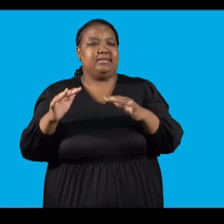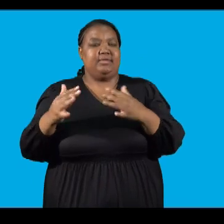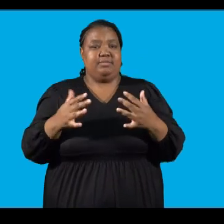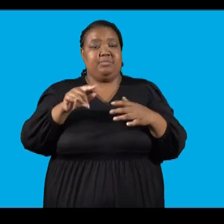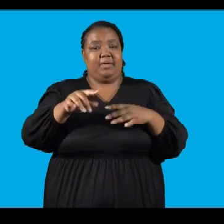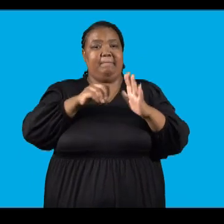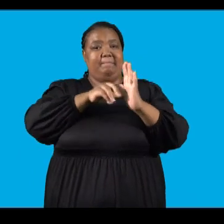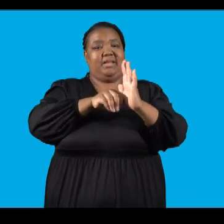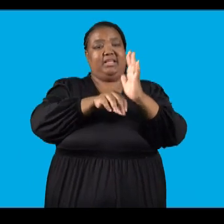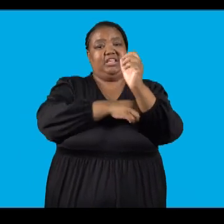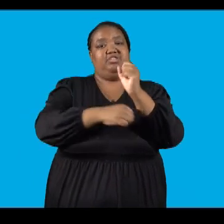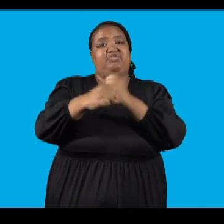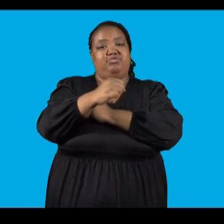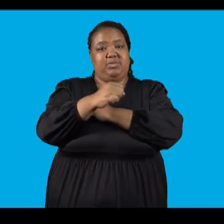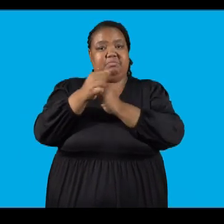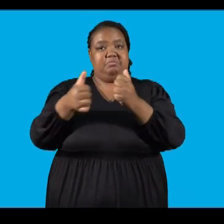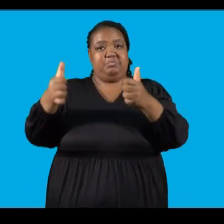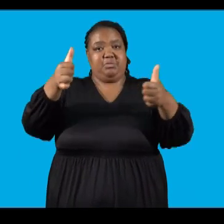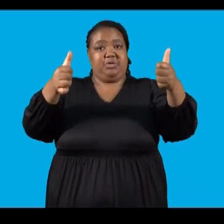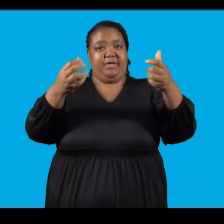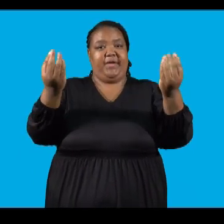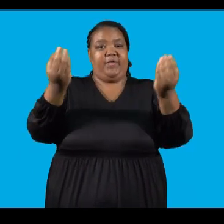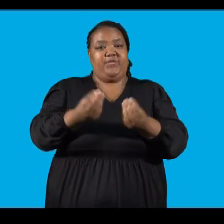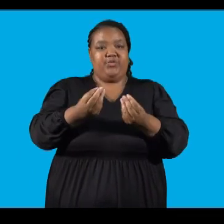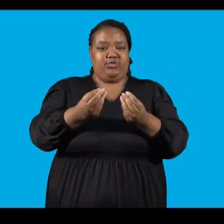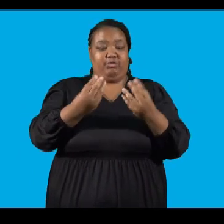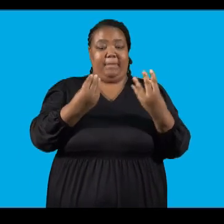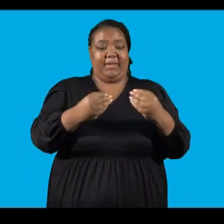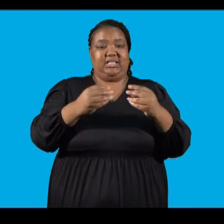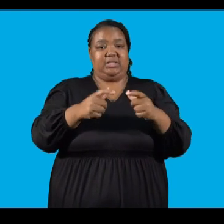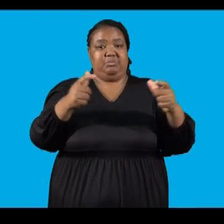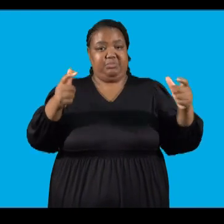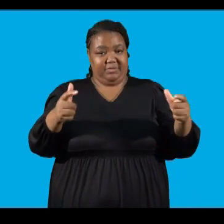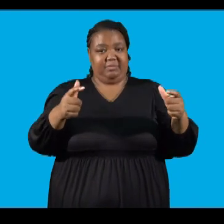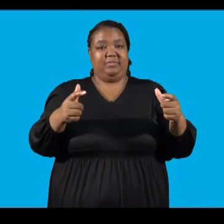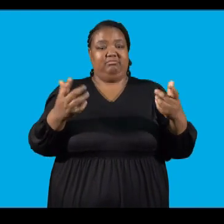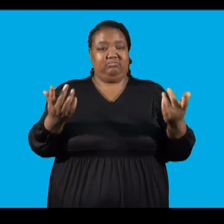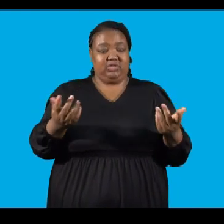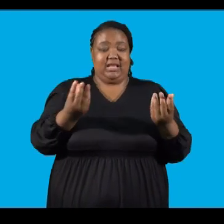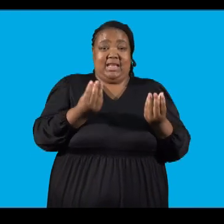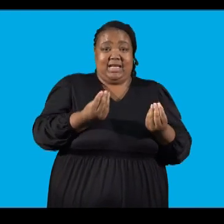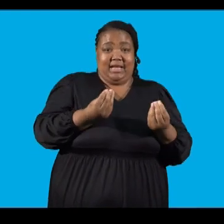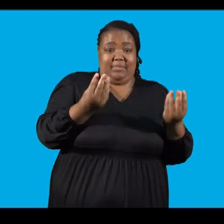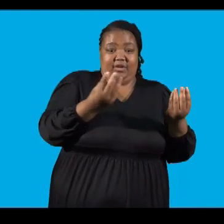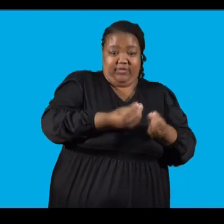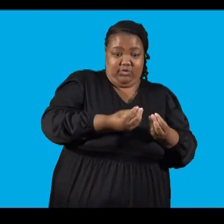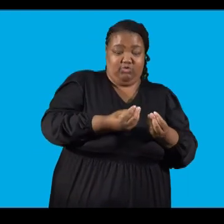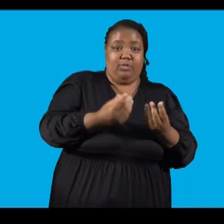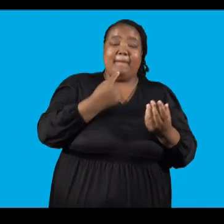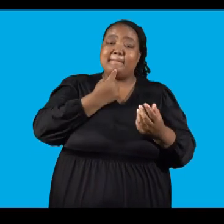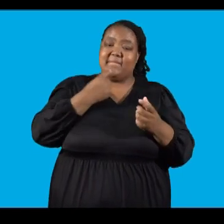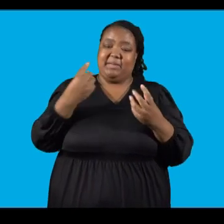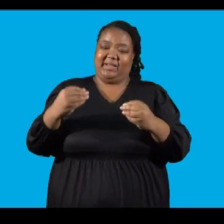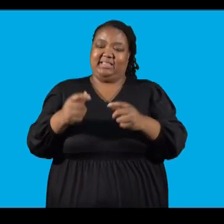market structure dominated by few large firms. So few in terms of number, large in terms